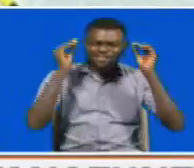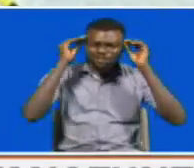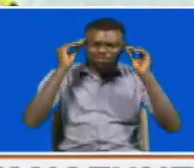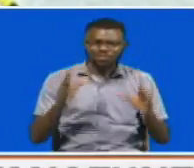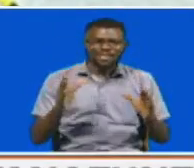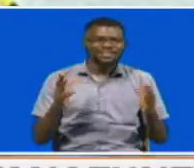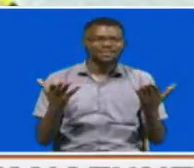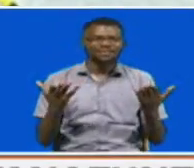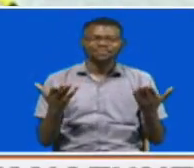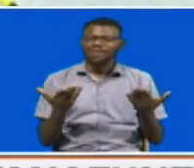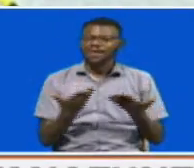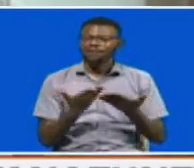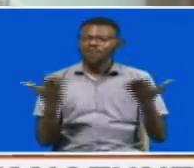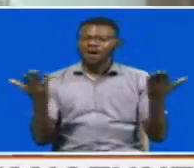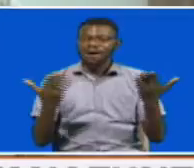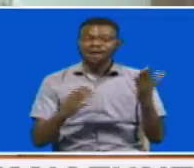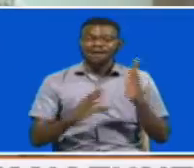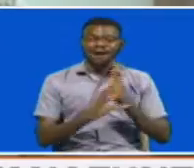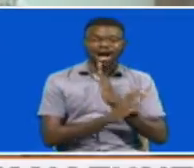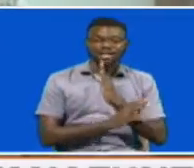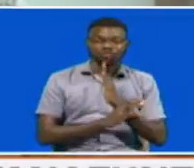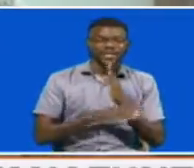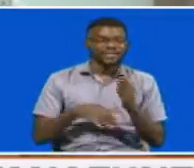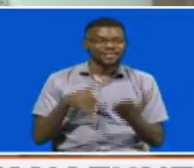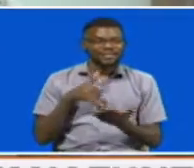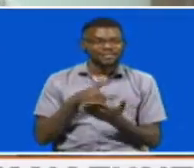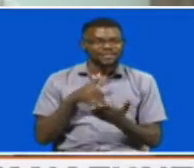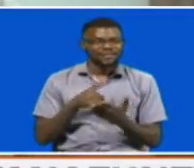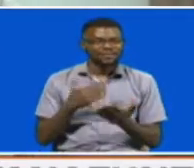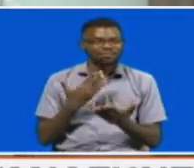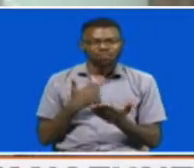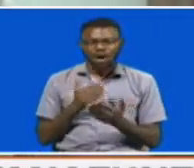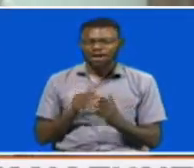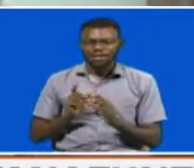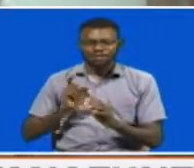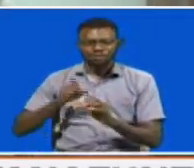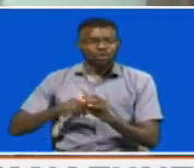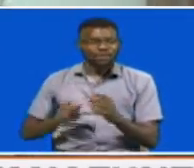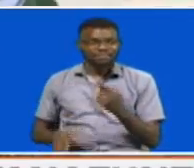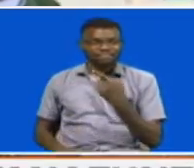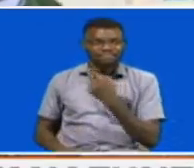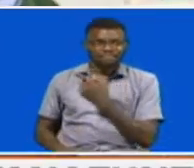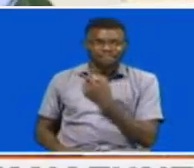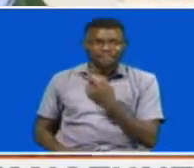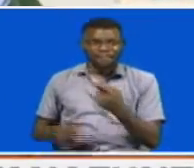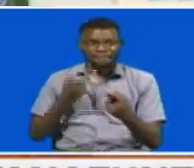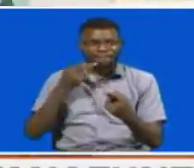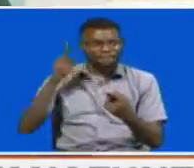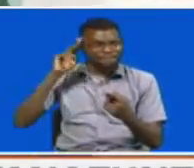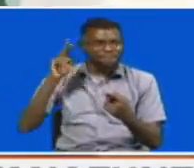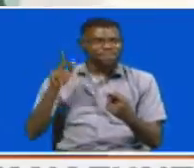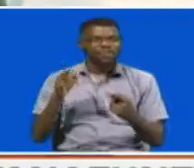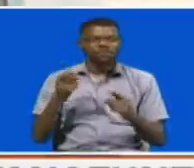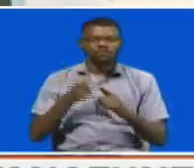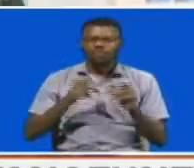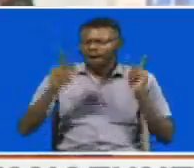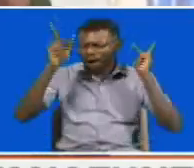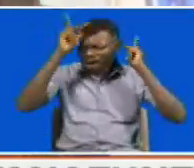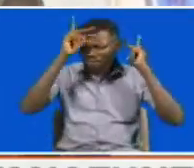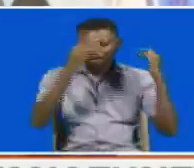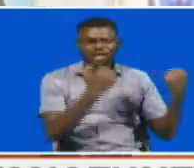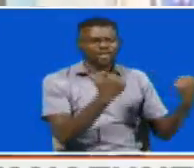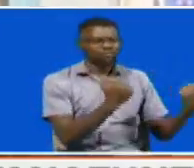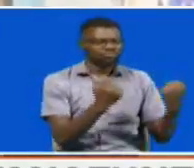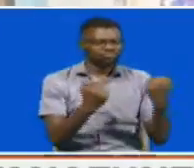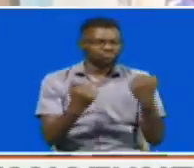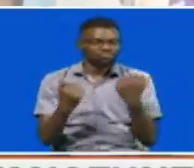country willing to join us. Irene Wanyunyi ni mzazi hapa aliyesafiri kutoka Kakamega kumleta mwanawe katika shule hii